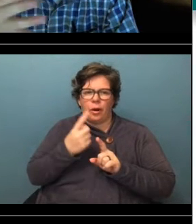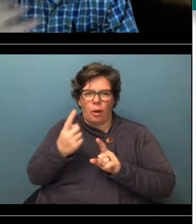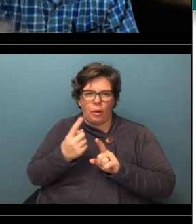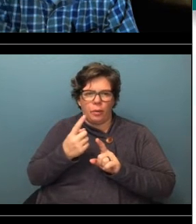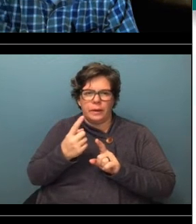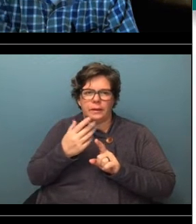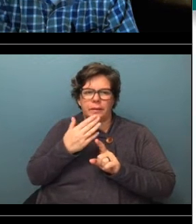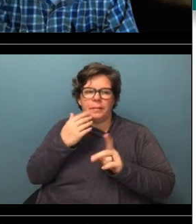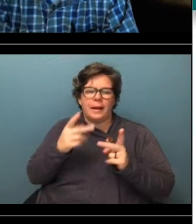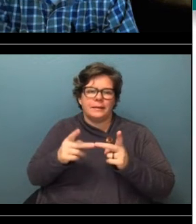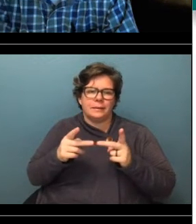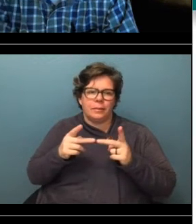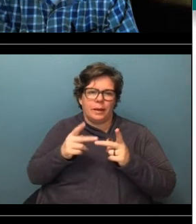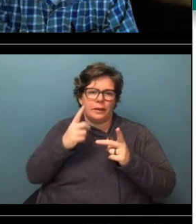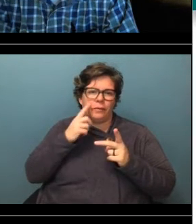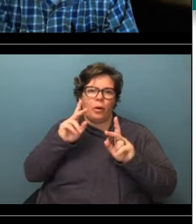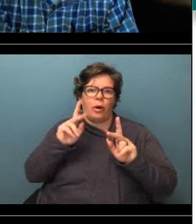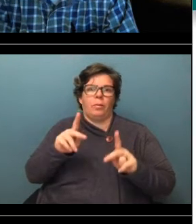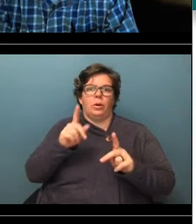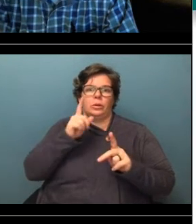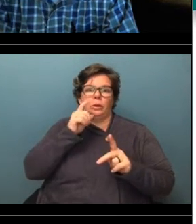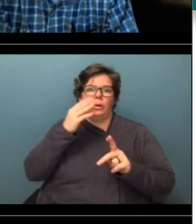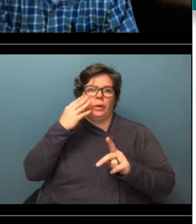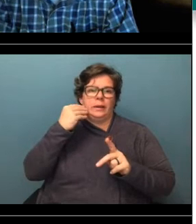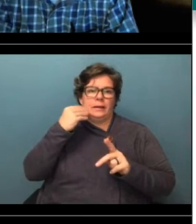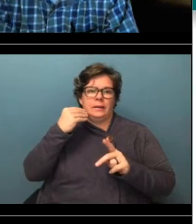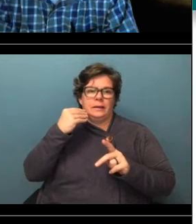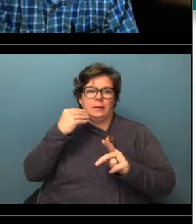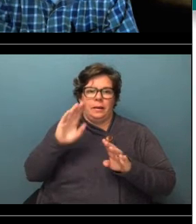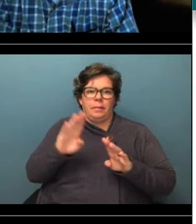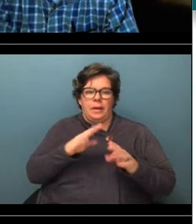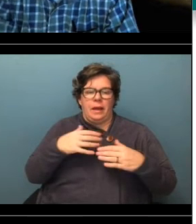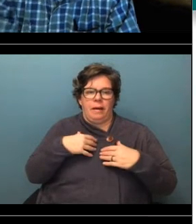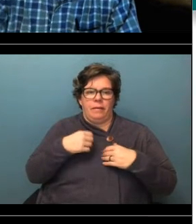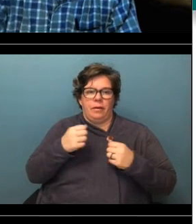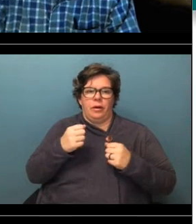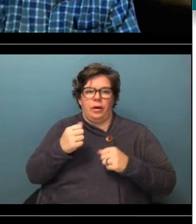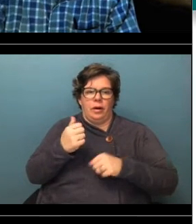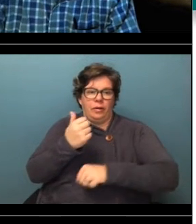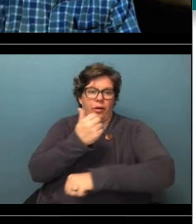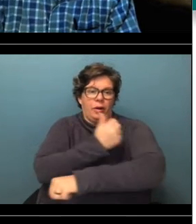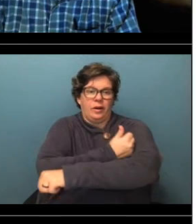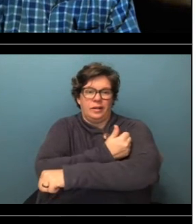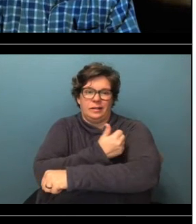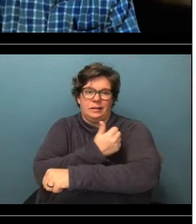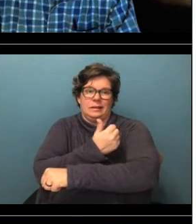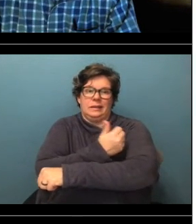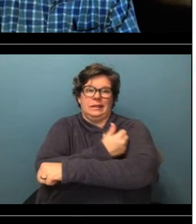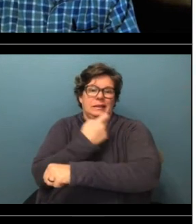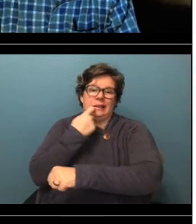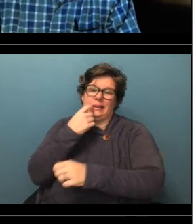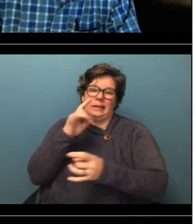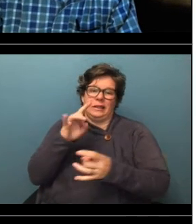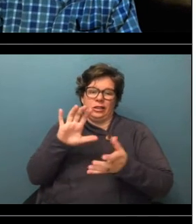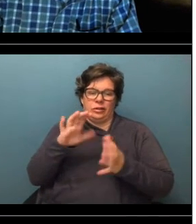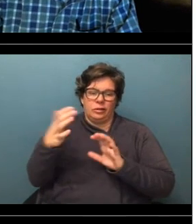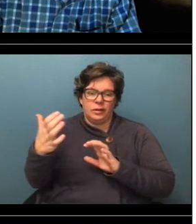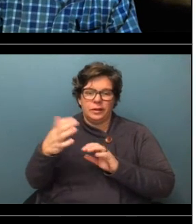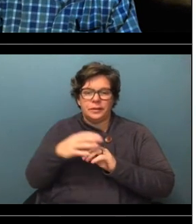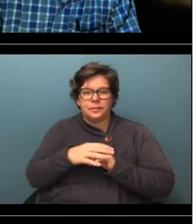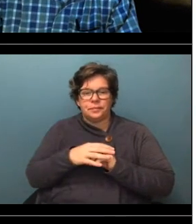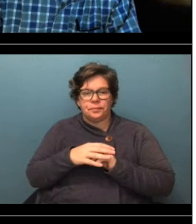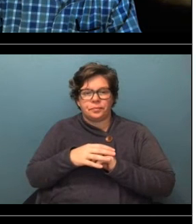the best place for an individual who is in a behavioral health or substance use crisis, but I will